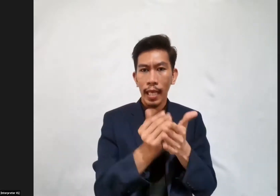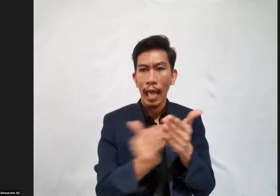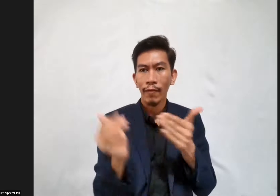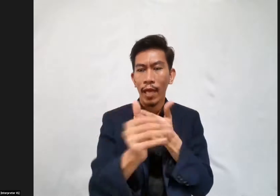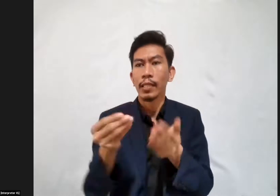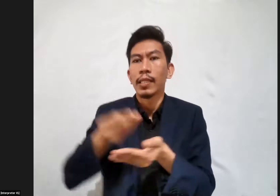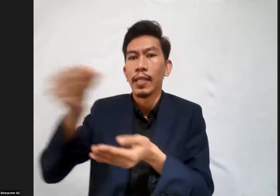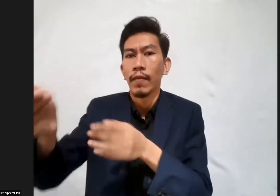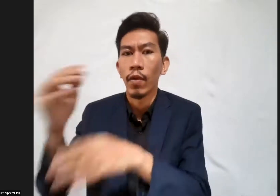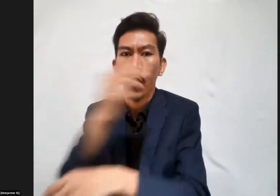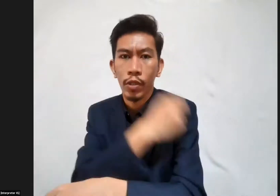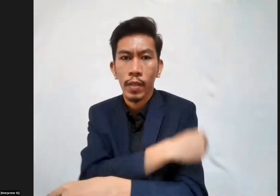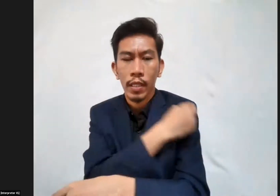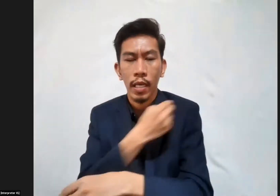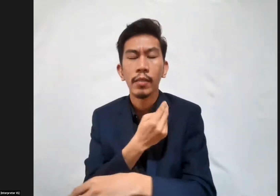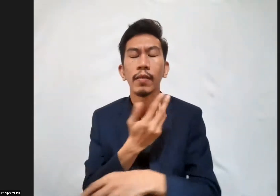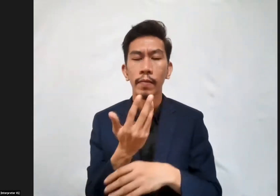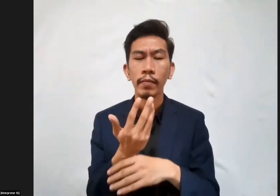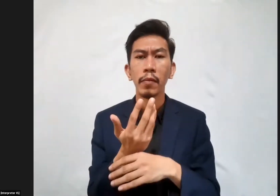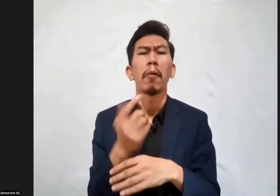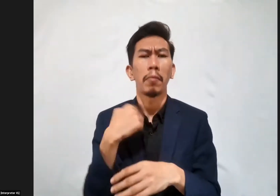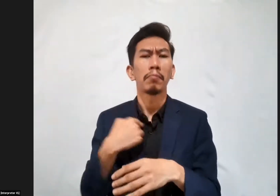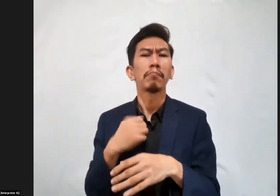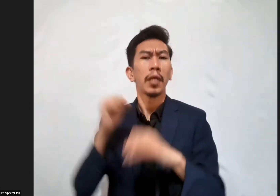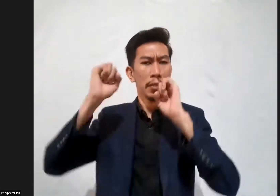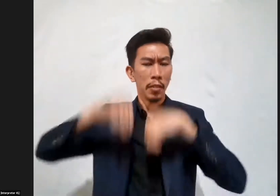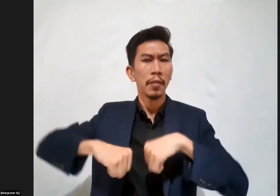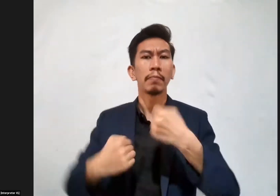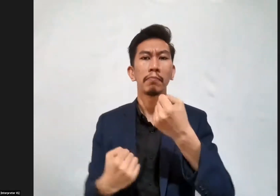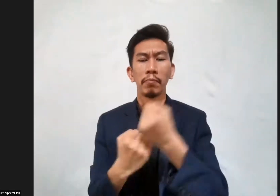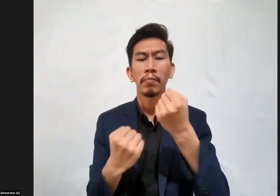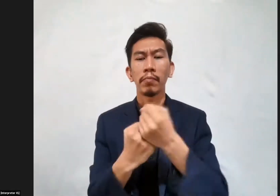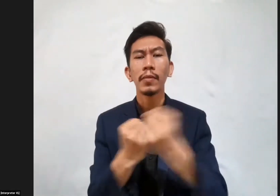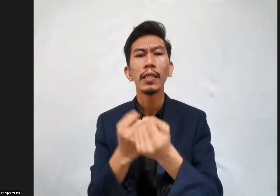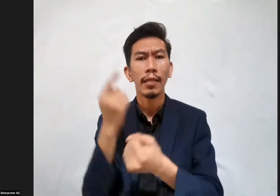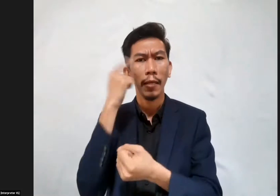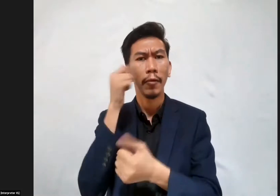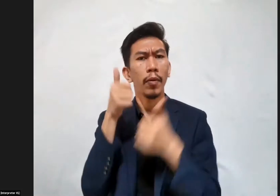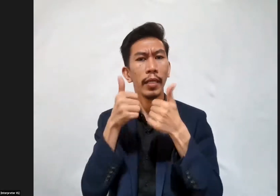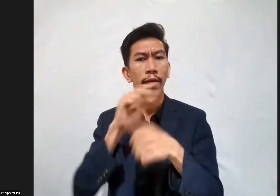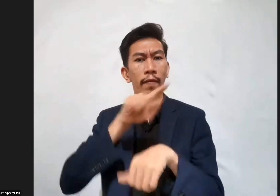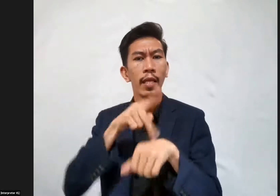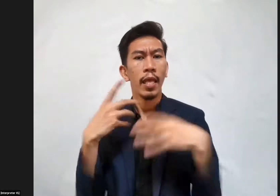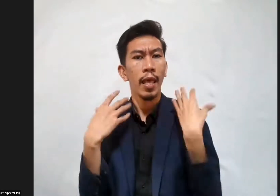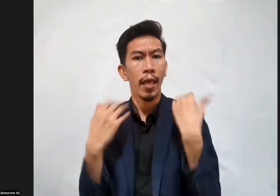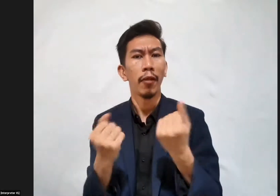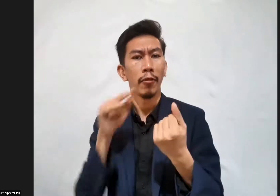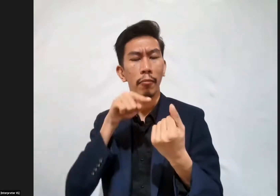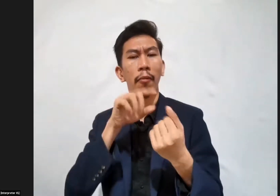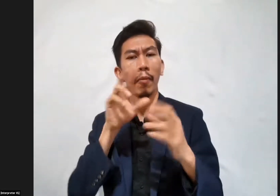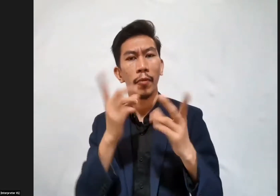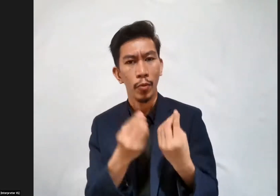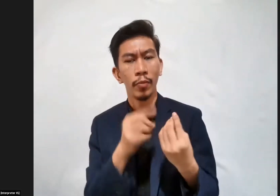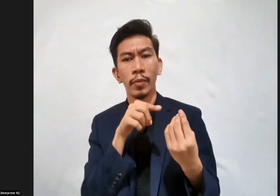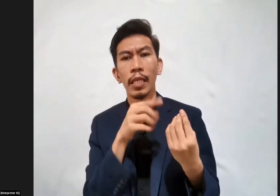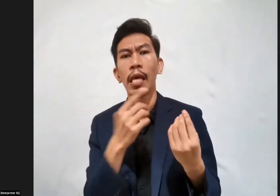So I support that, and I think that's very good that PhilHealth did that a few months ago. And I think I'm hoping to